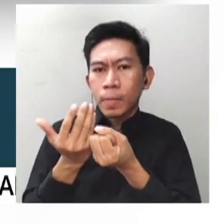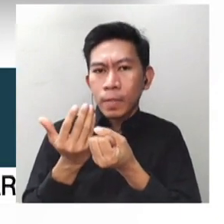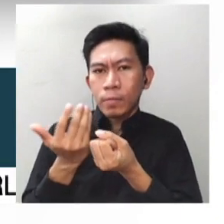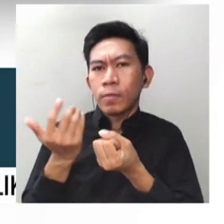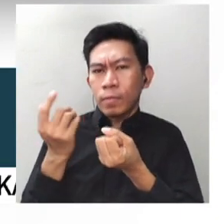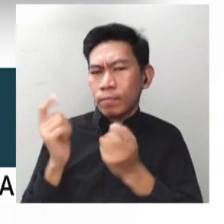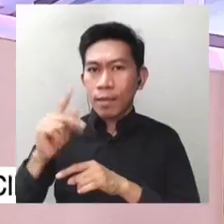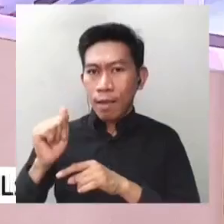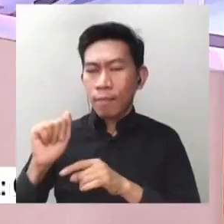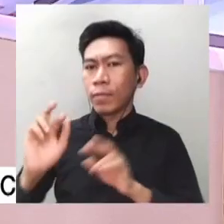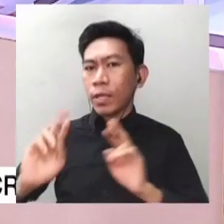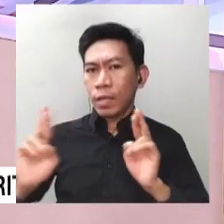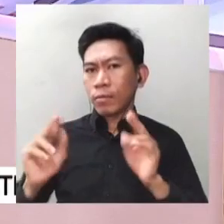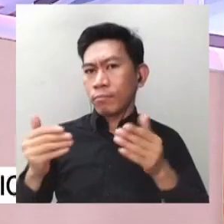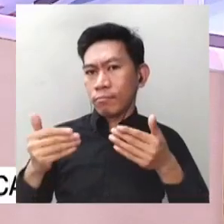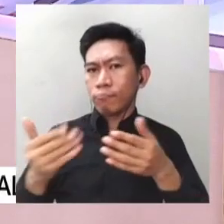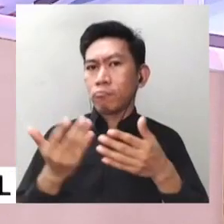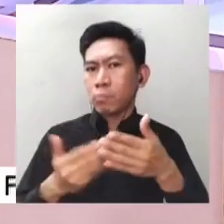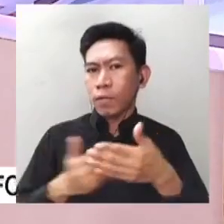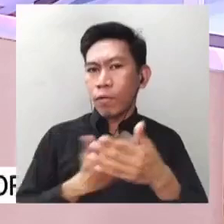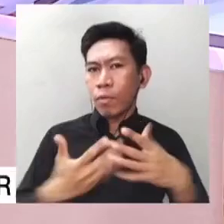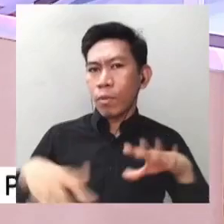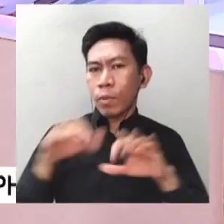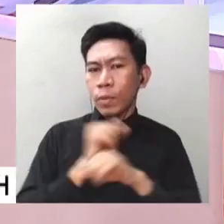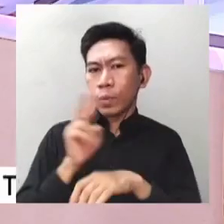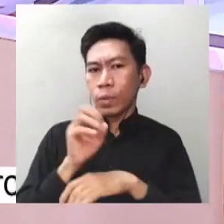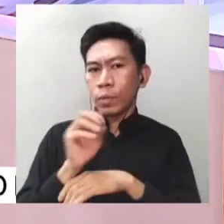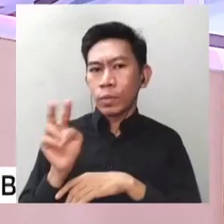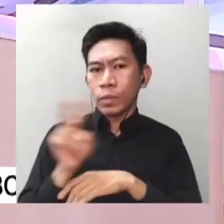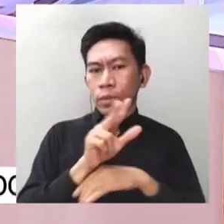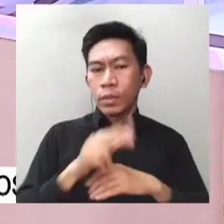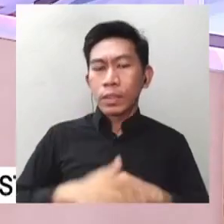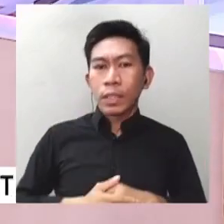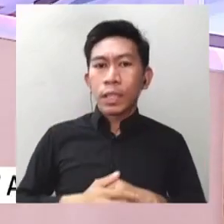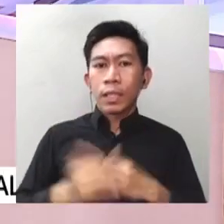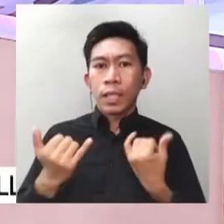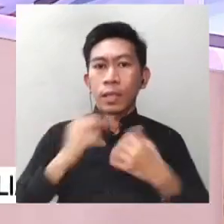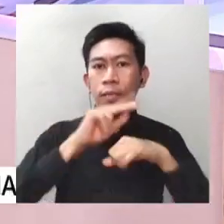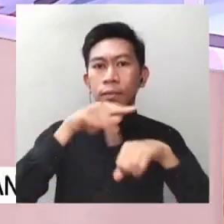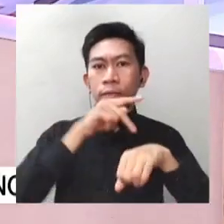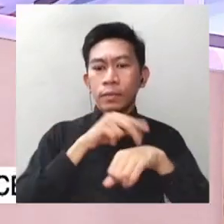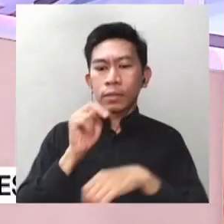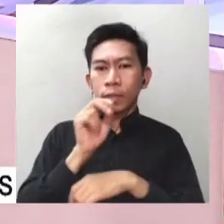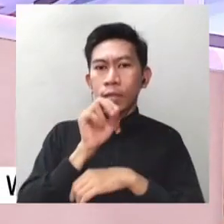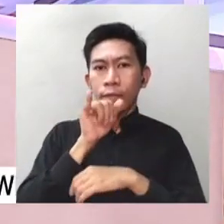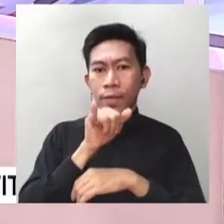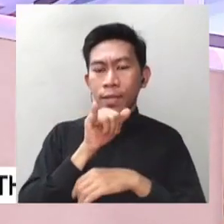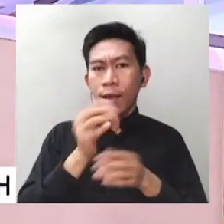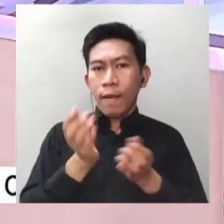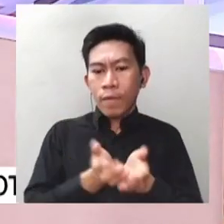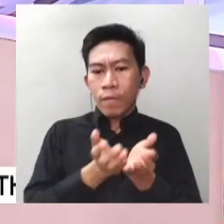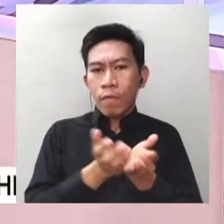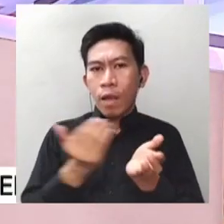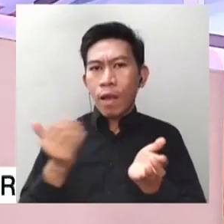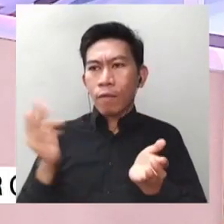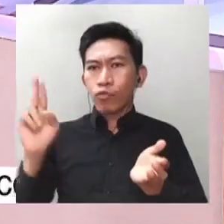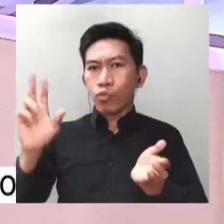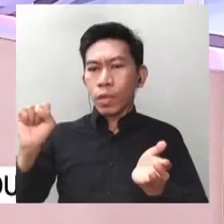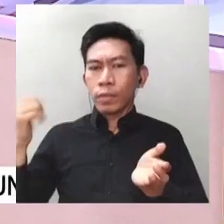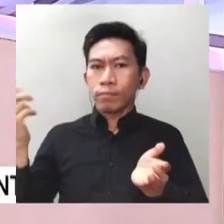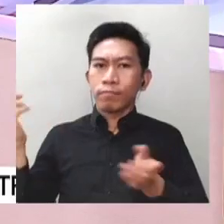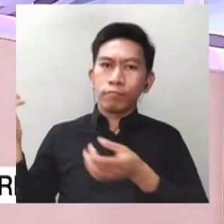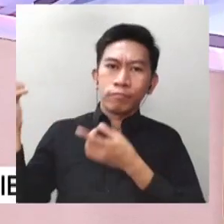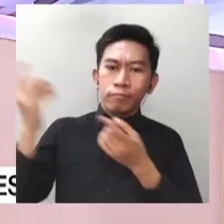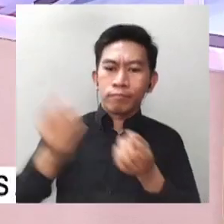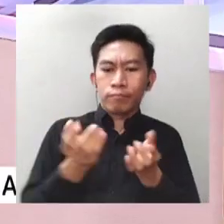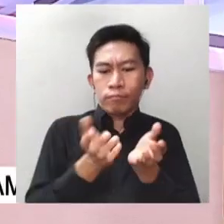to. The Philippine Navy beefs up its fleet with the addition of 2 vessels donated by the U.S. Navy. Our correspondent Bianca Dava now